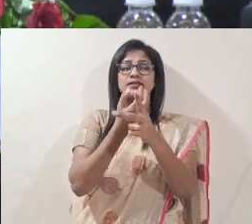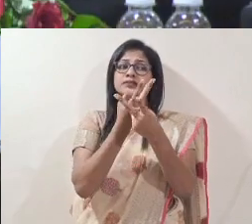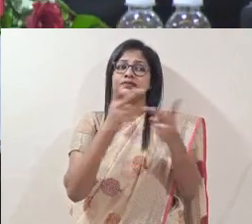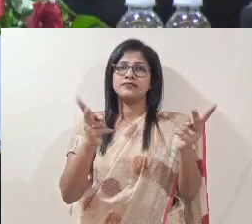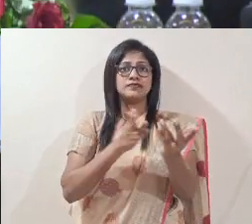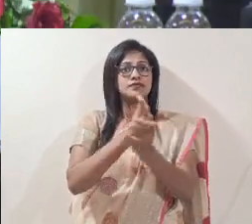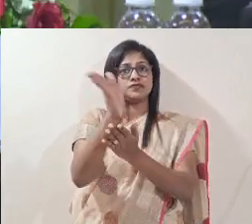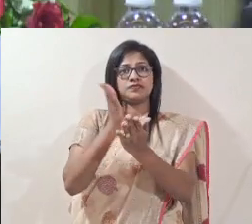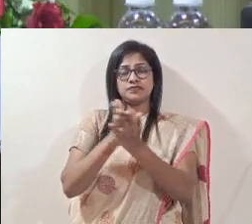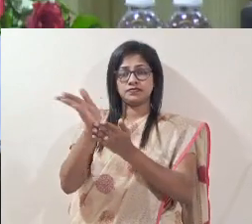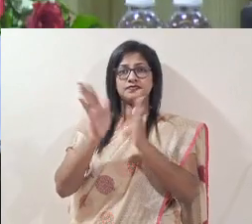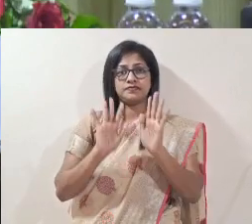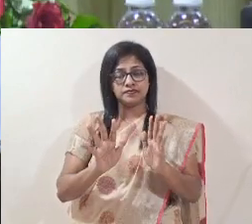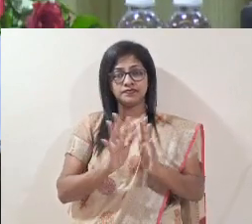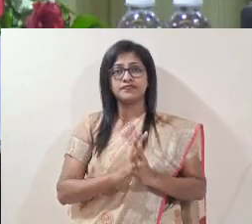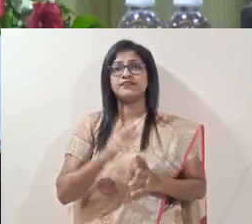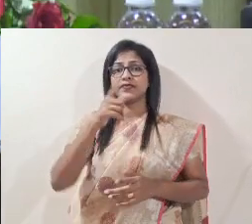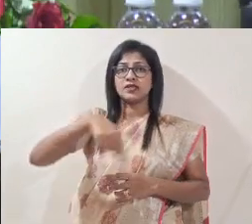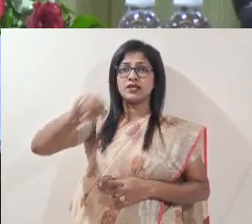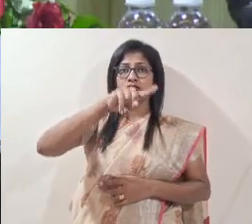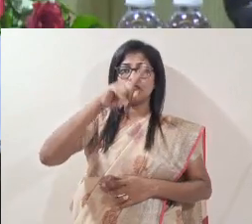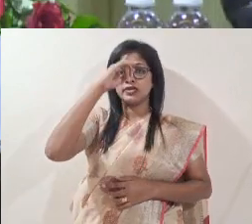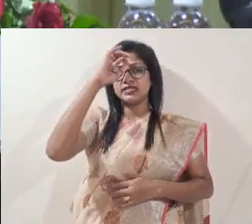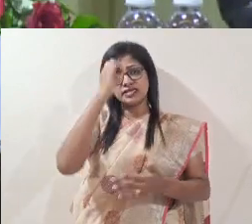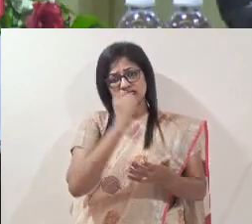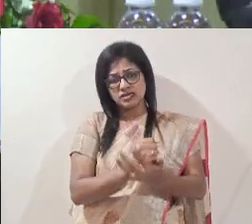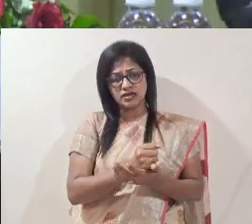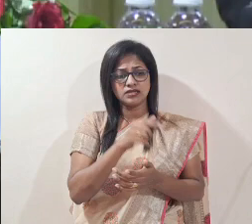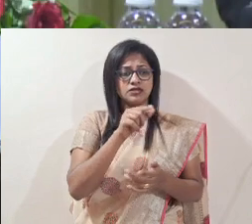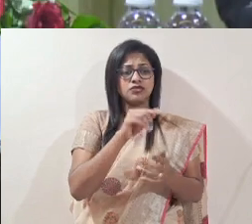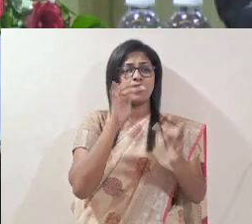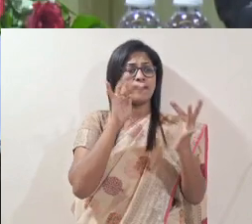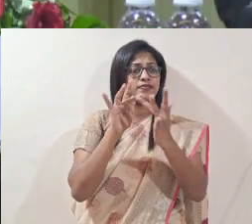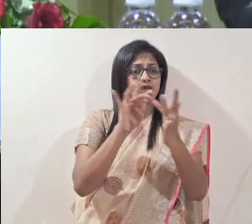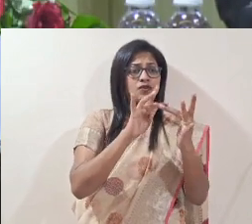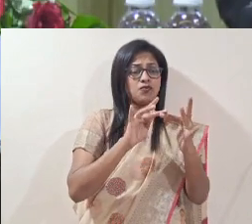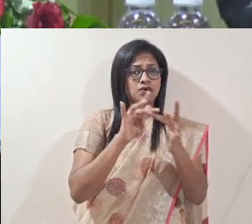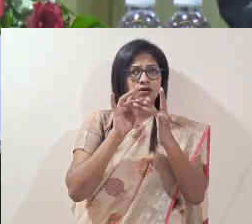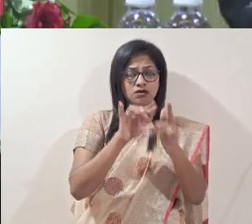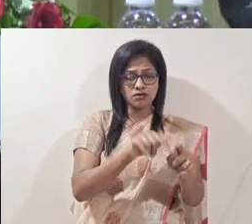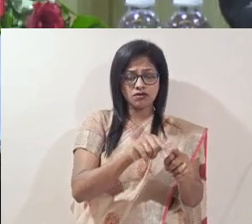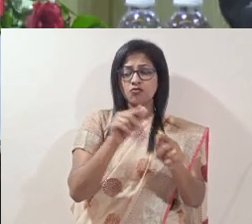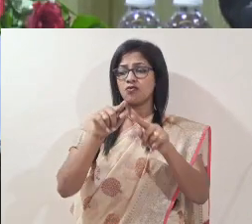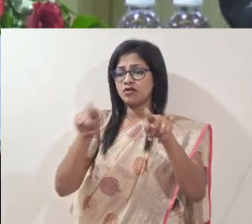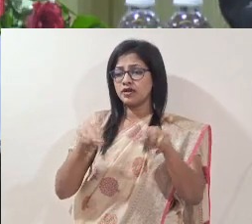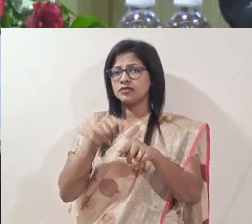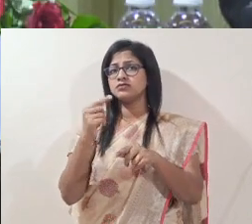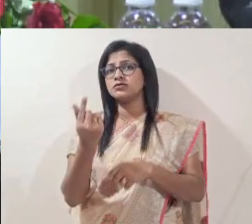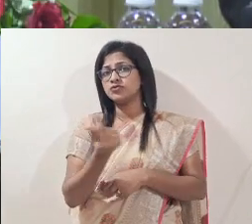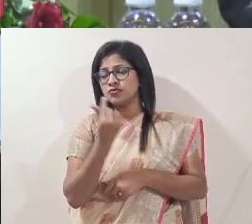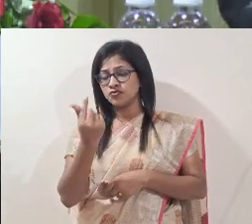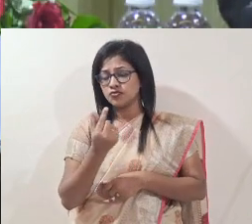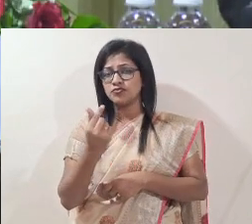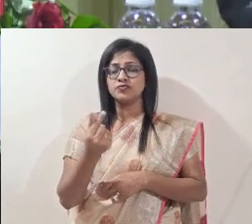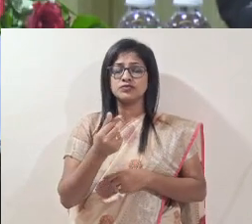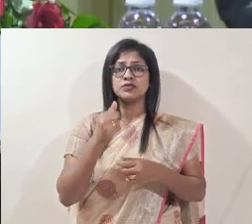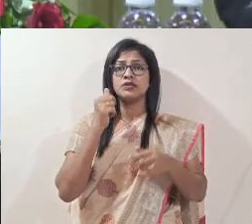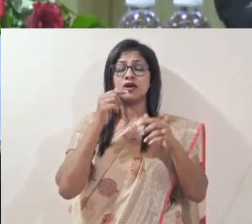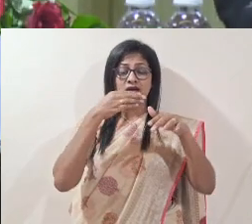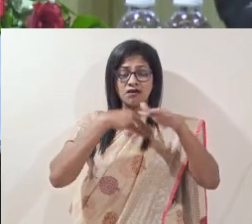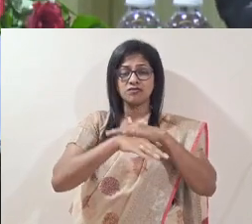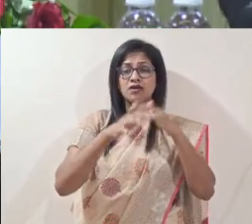ways. And you can decide which land use and which network is going to give you the best result in terms